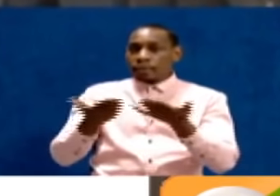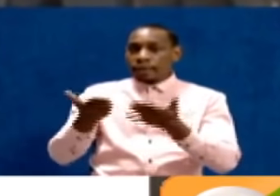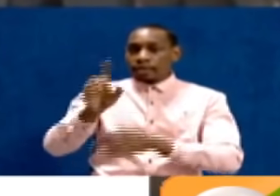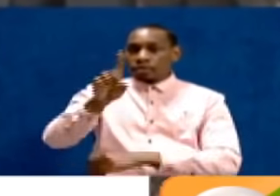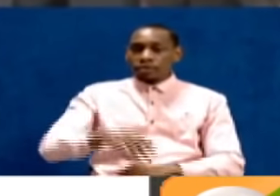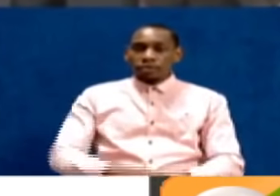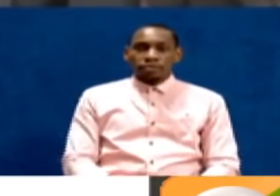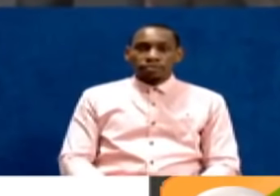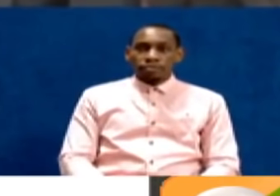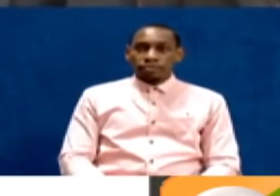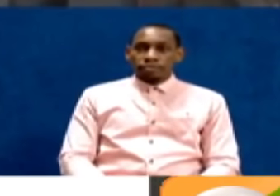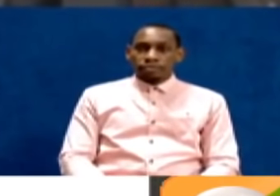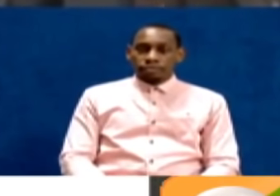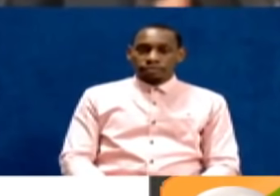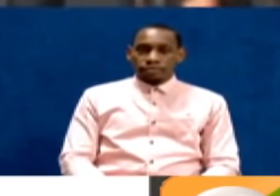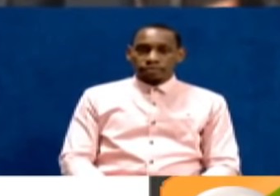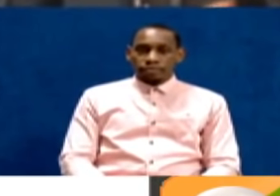Nataka